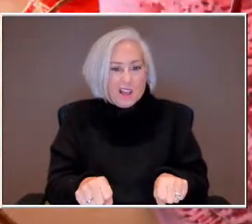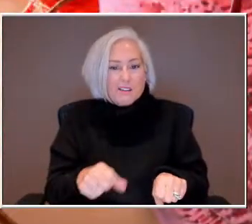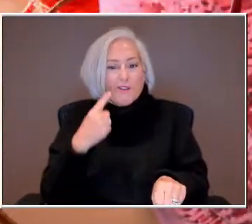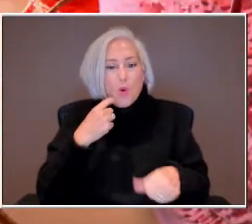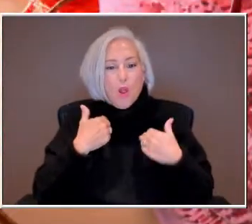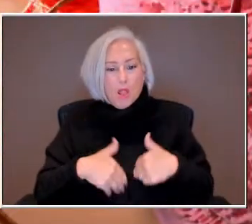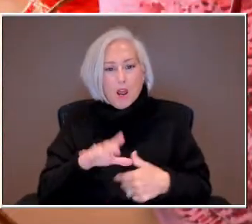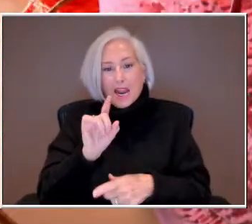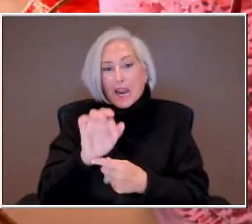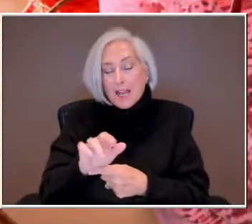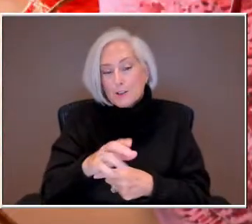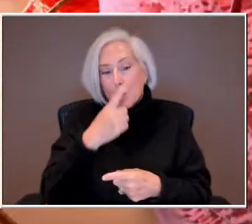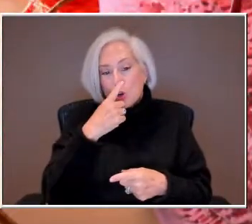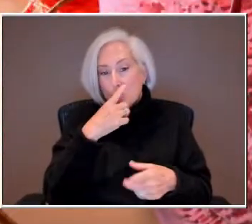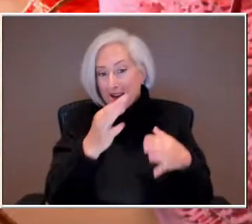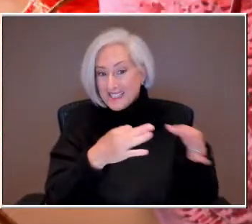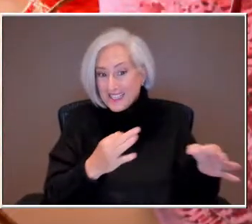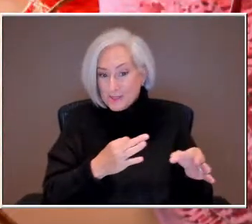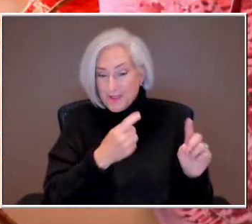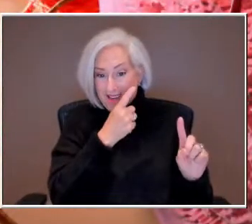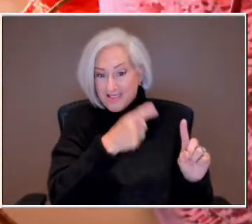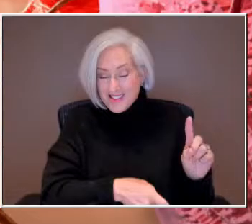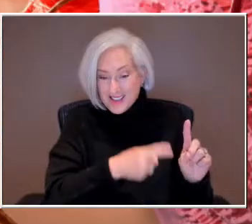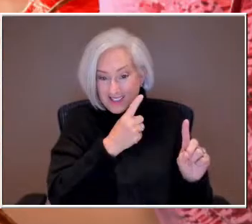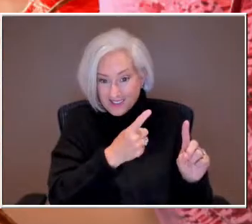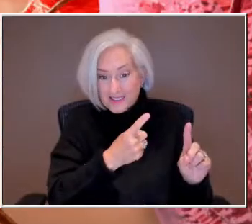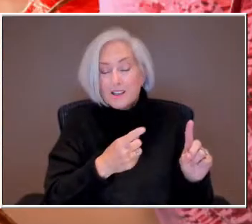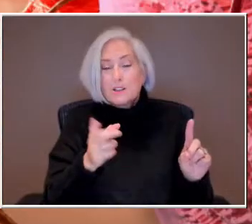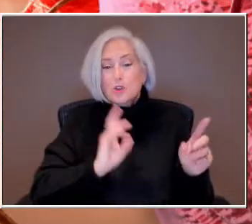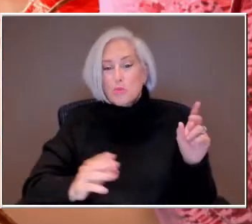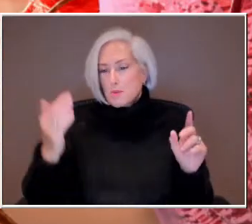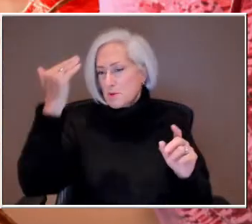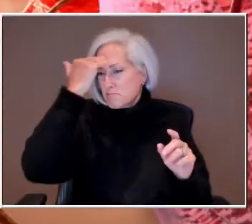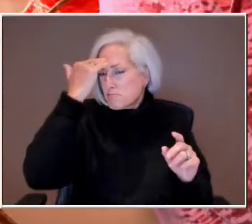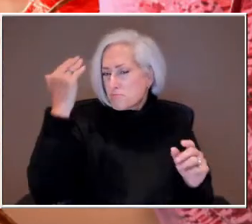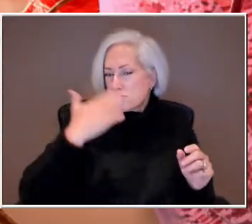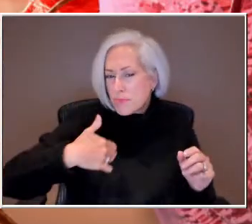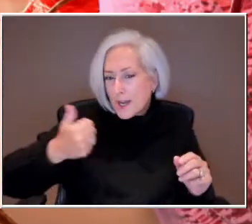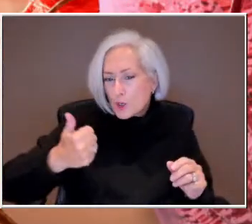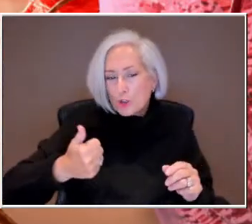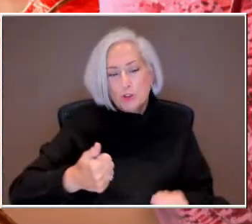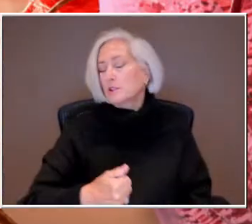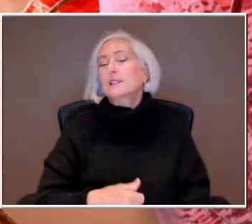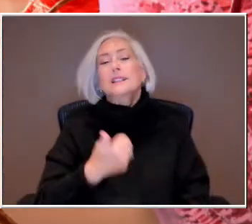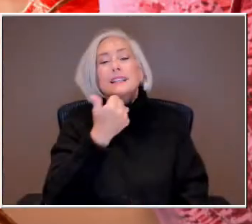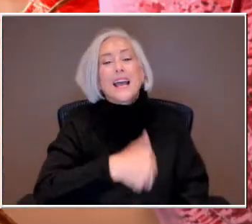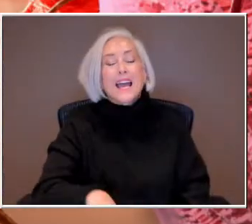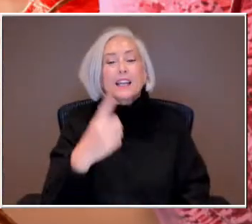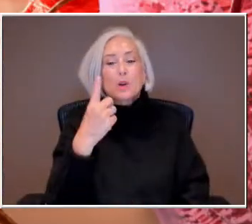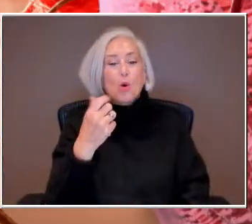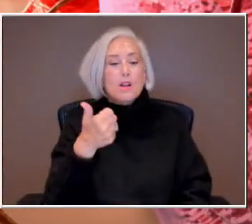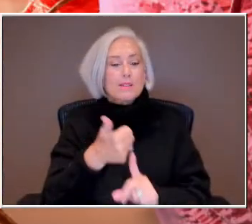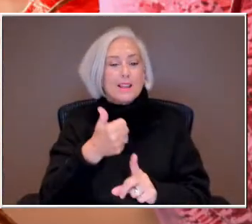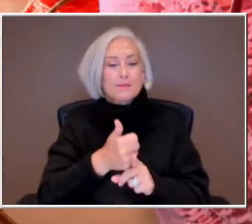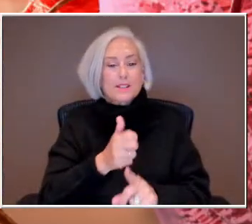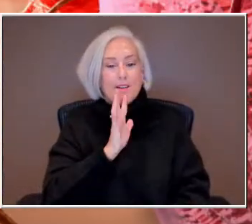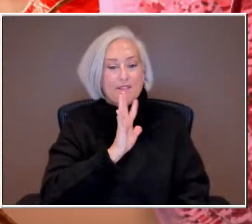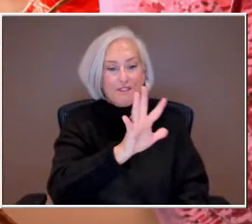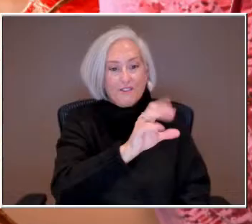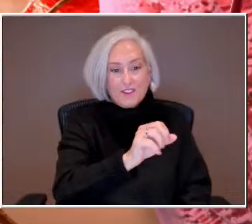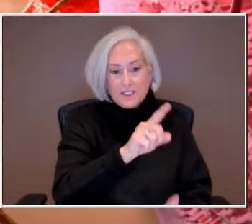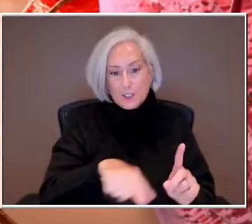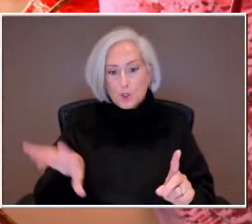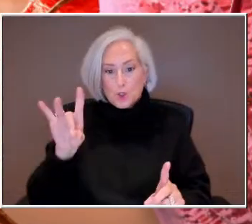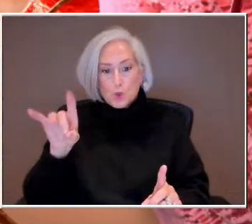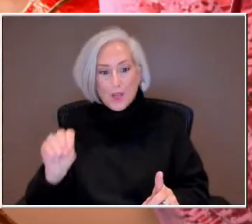explain them so people really can be on high alert. Sure. So really anybody who's between ages 50 to 80, who's a current